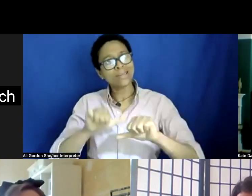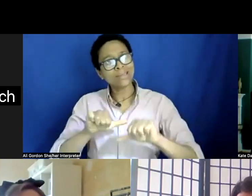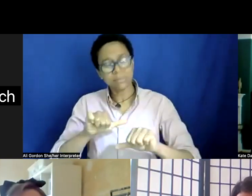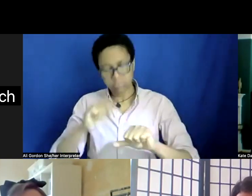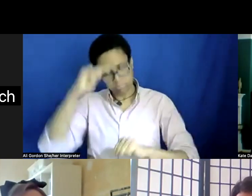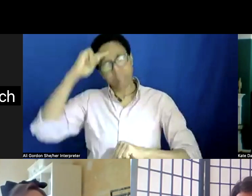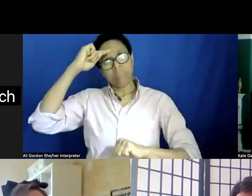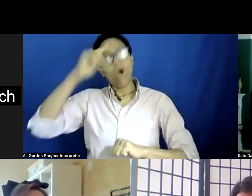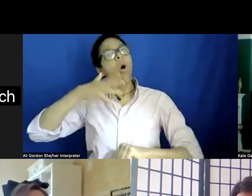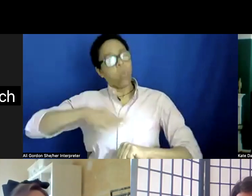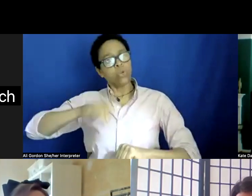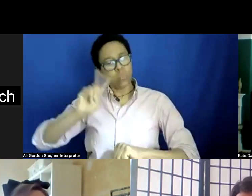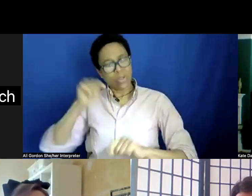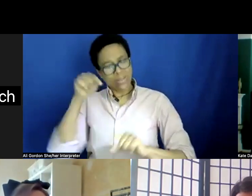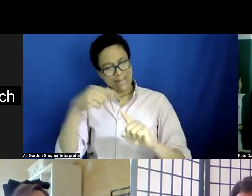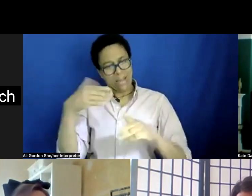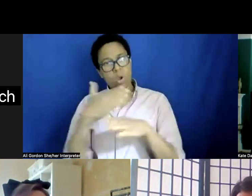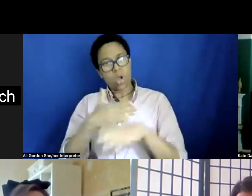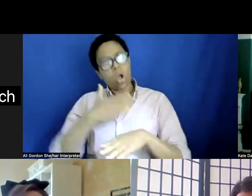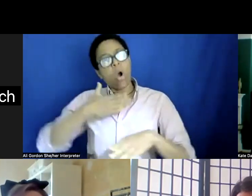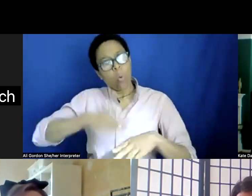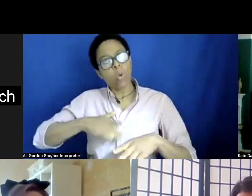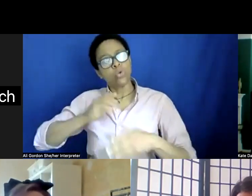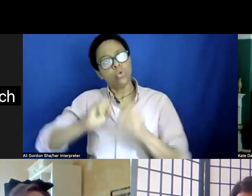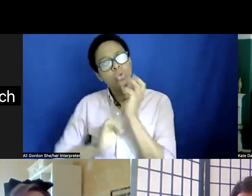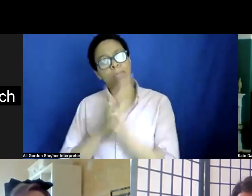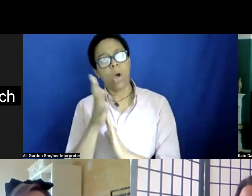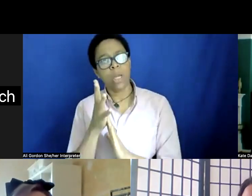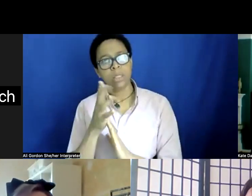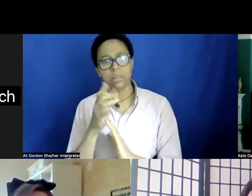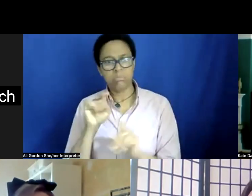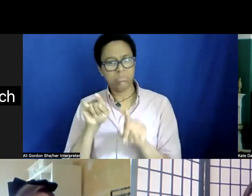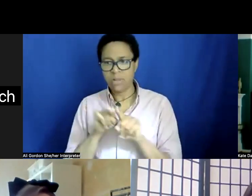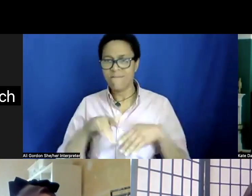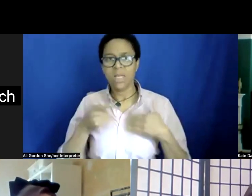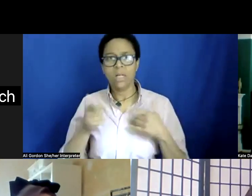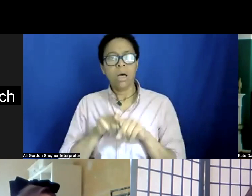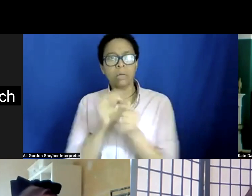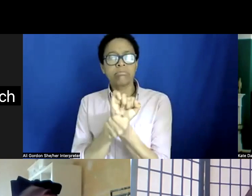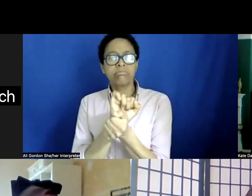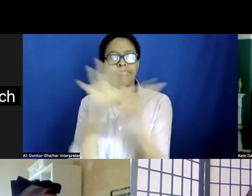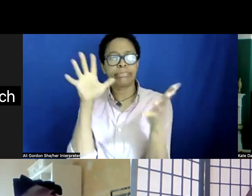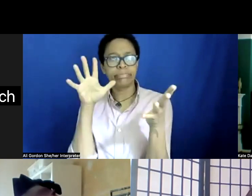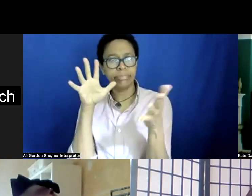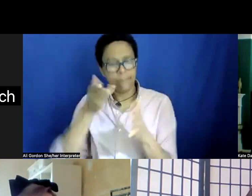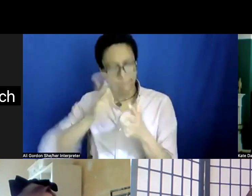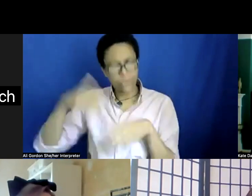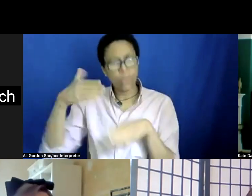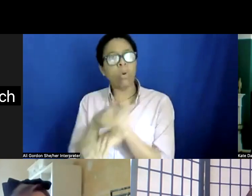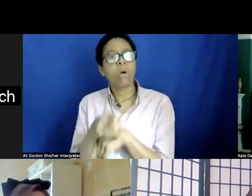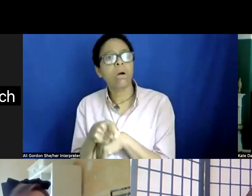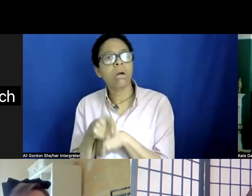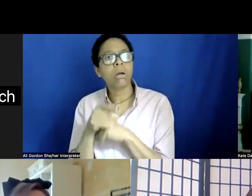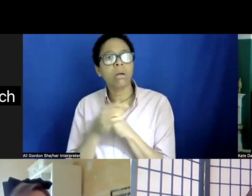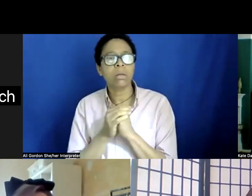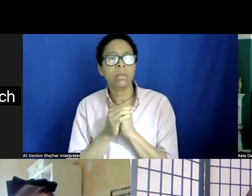decision because I saw it as almost a setting free. So I had a very emotional, I mean, when it happened, I cried